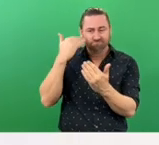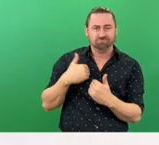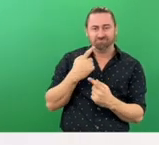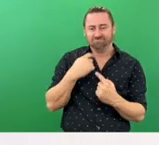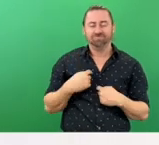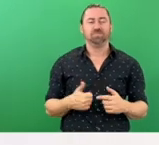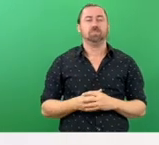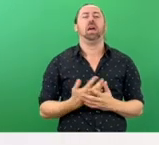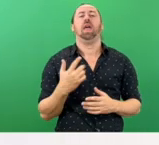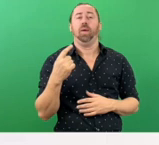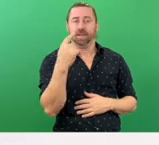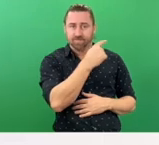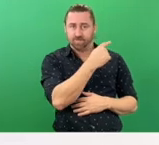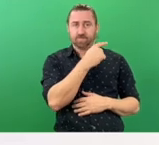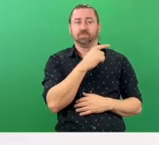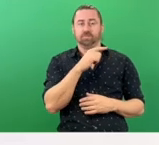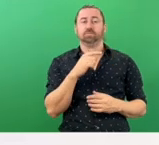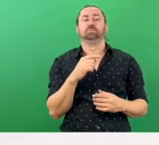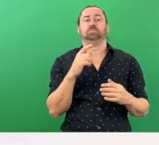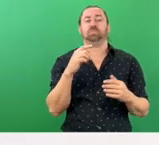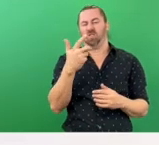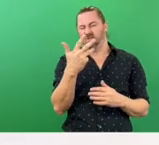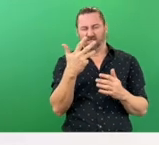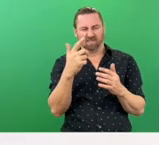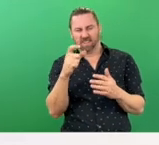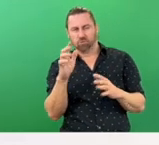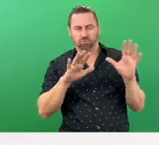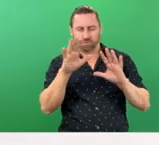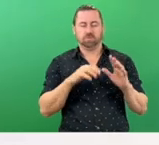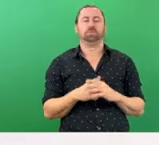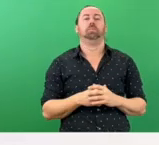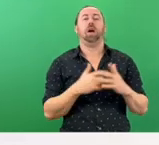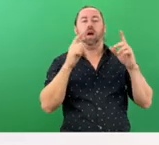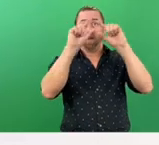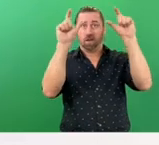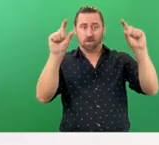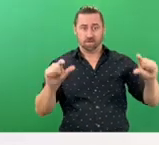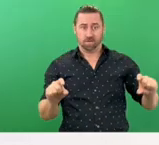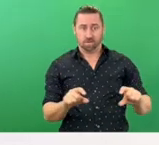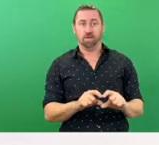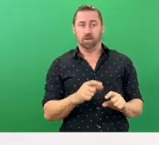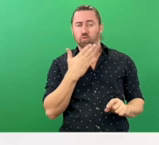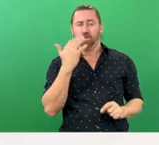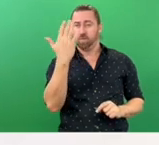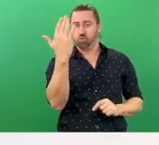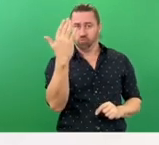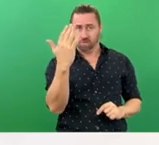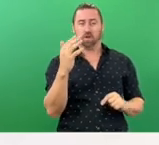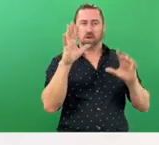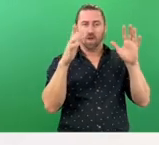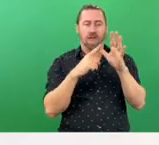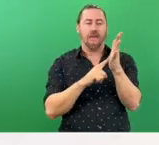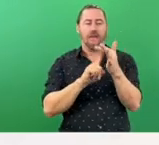hear about. This is one of his carved works from the 19-teens, and it's a wonderful mirror, beautiful mirror